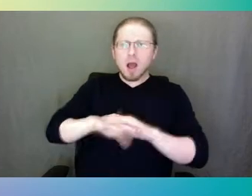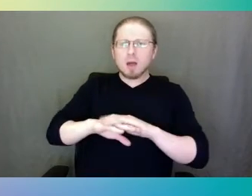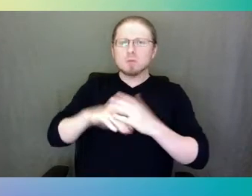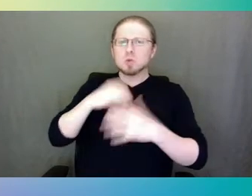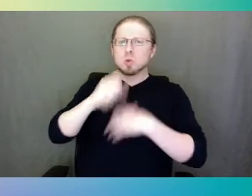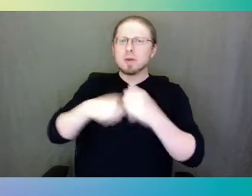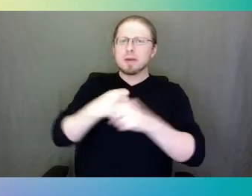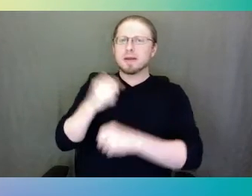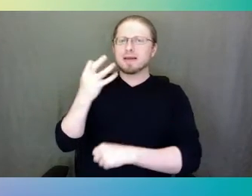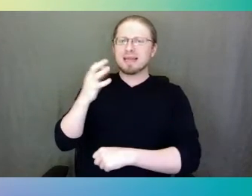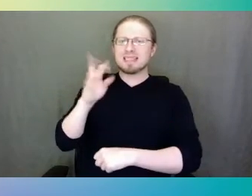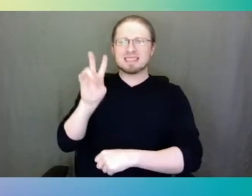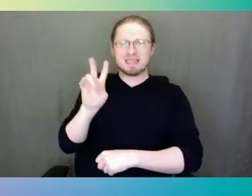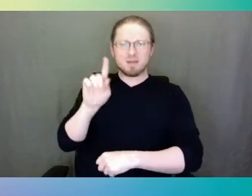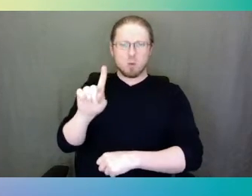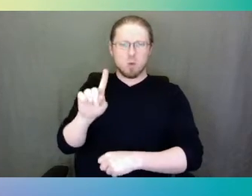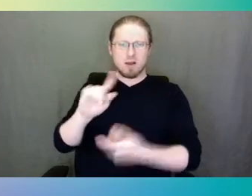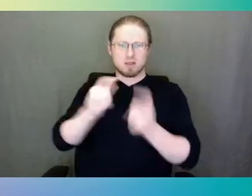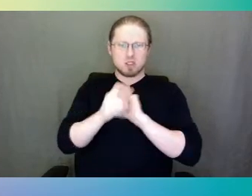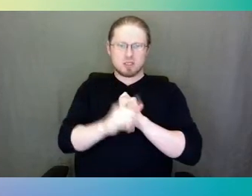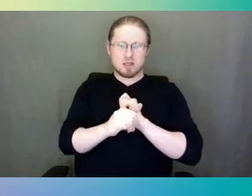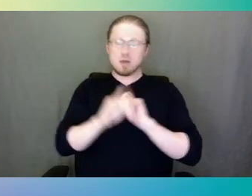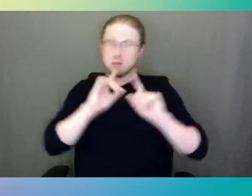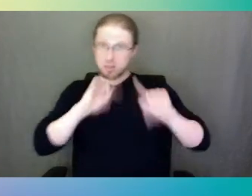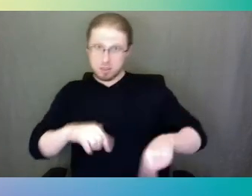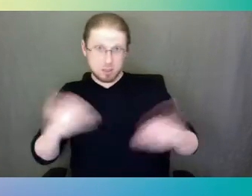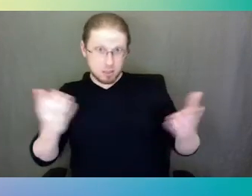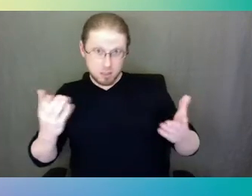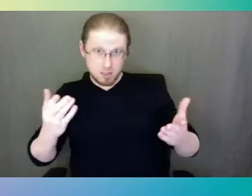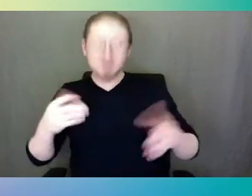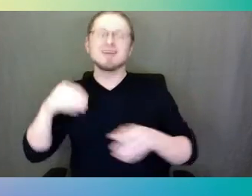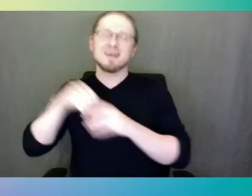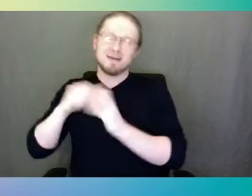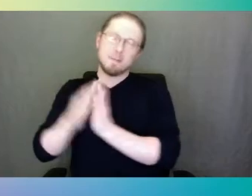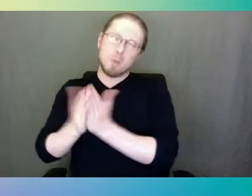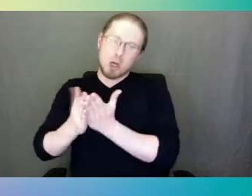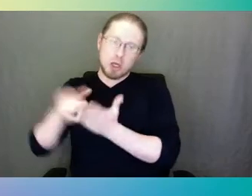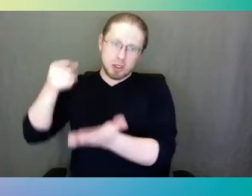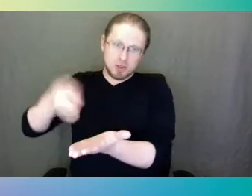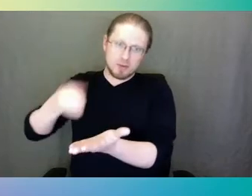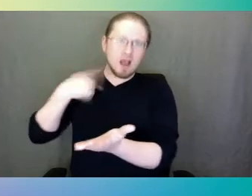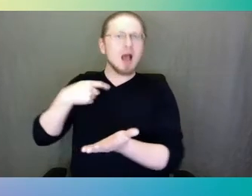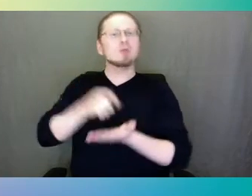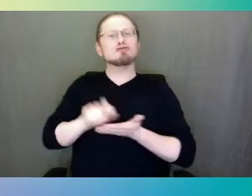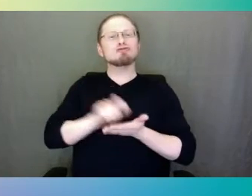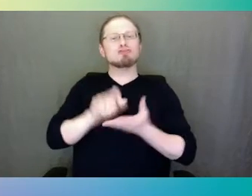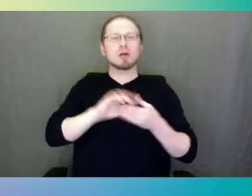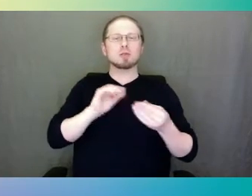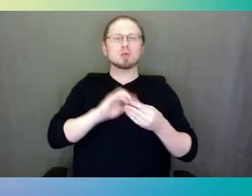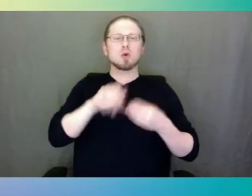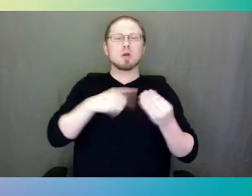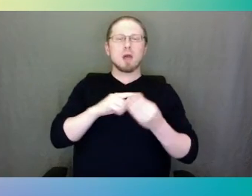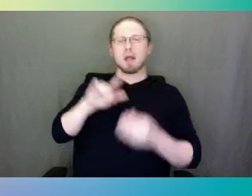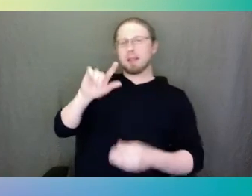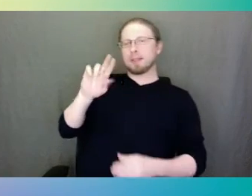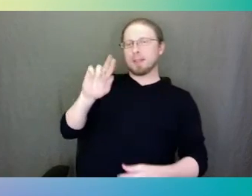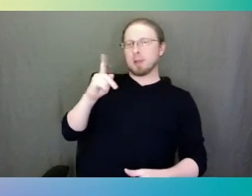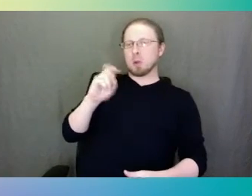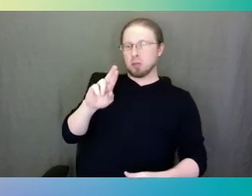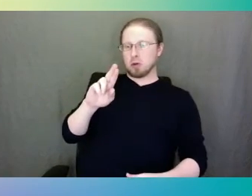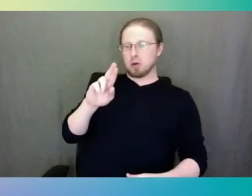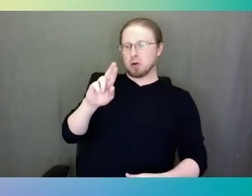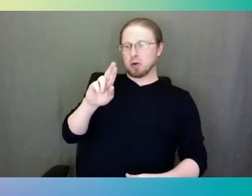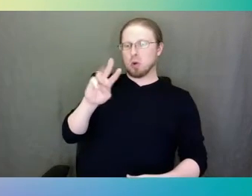this? So the answer was found in a book. I was writing a story about Luther Weigel, the head of the team,